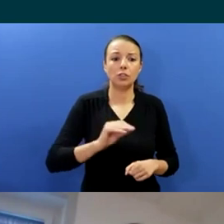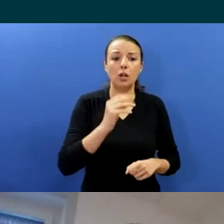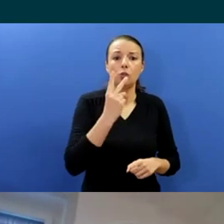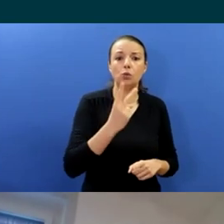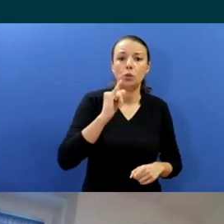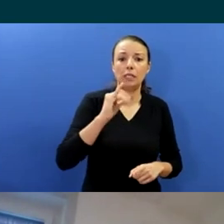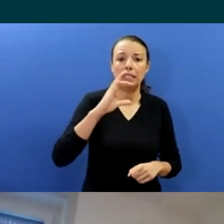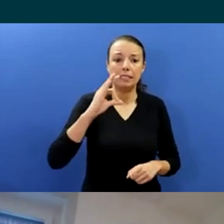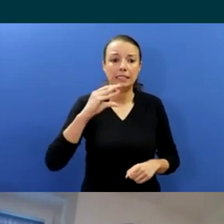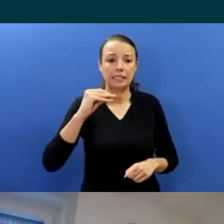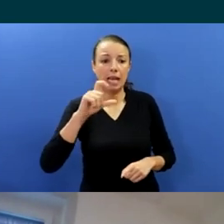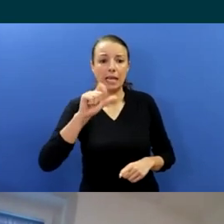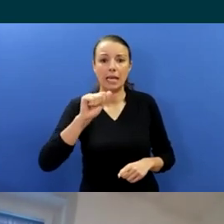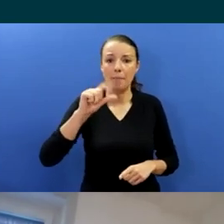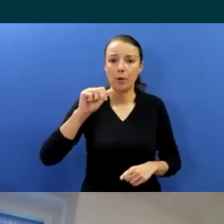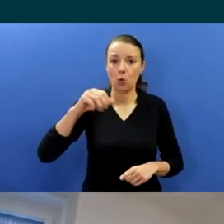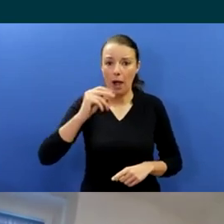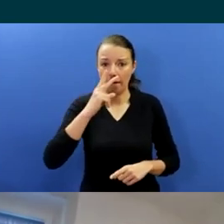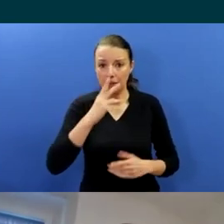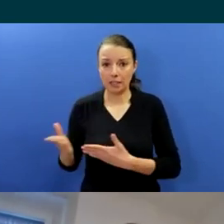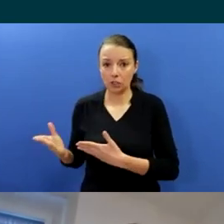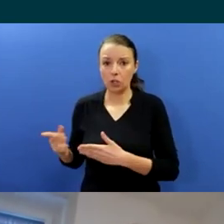From the European Union.